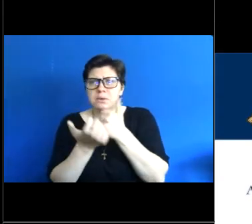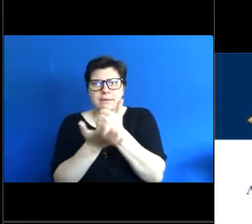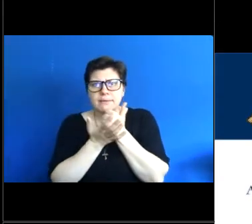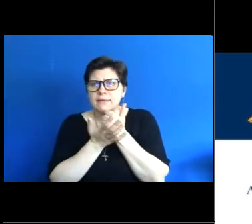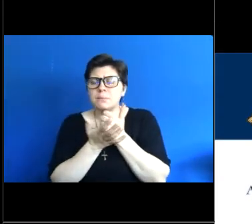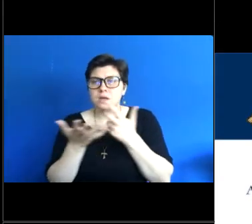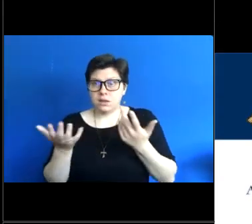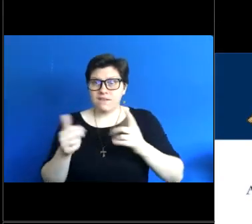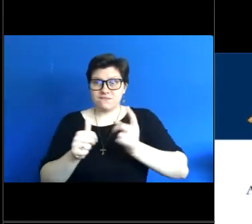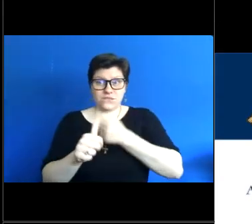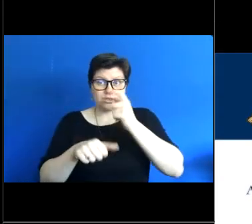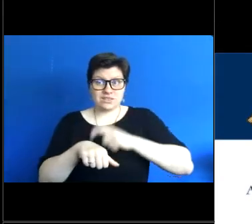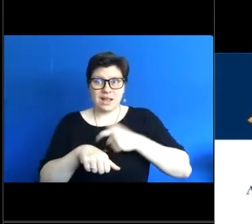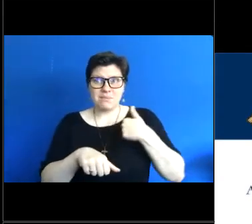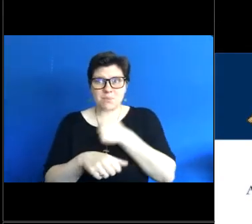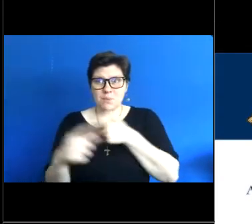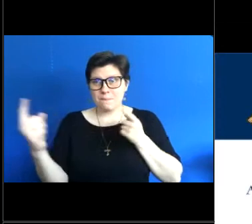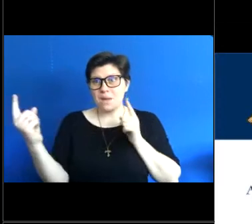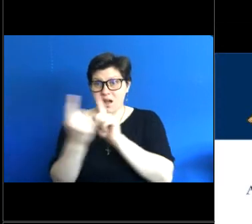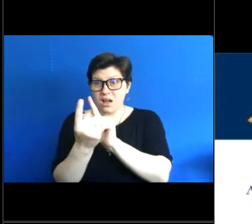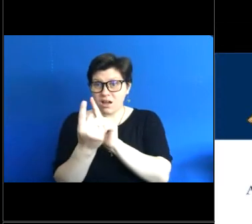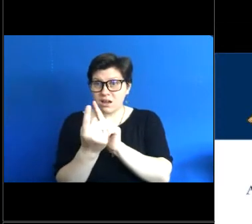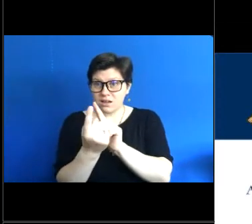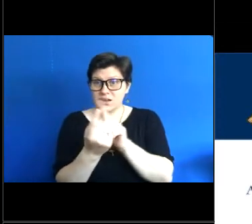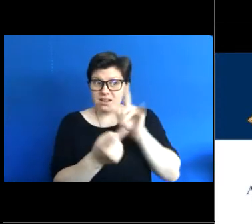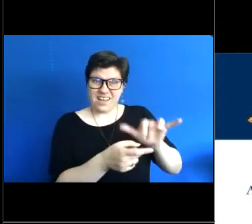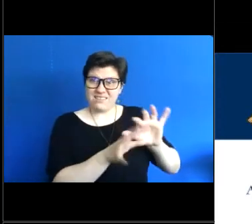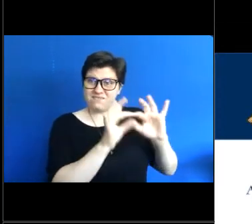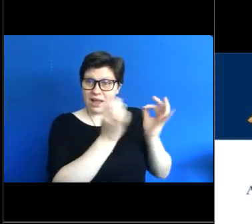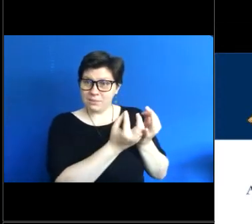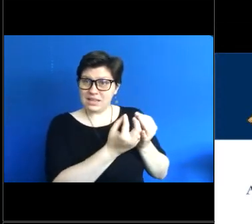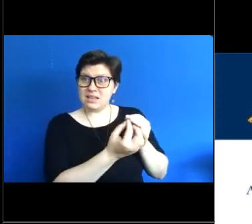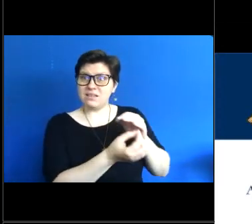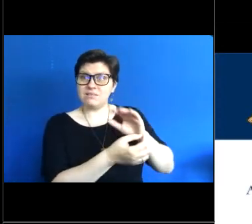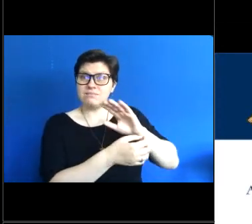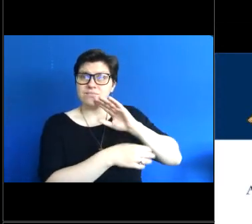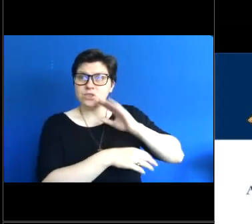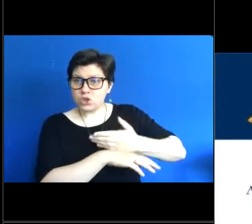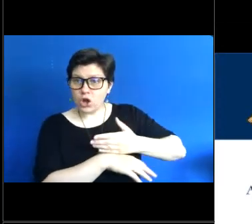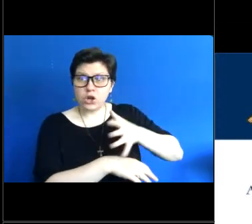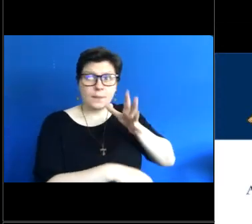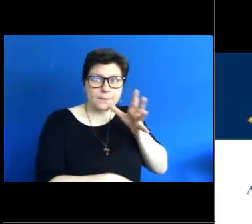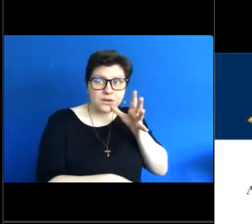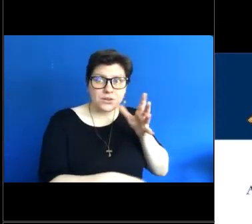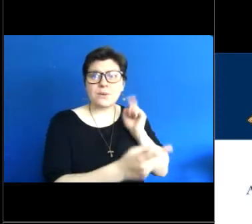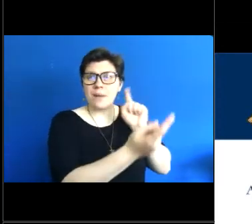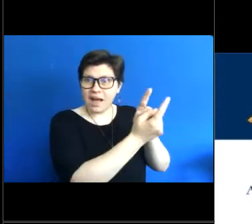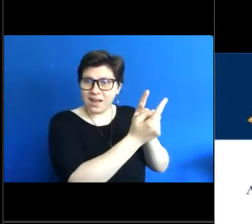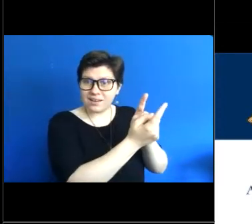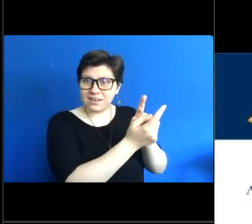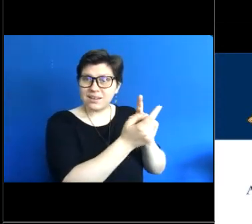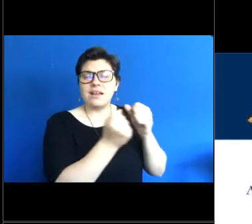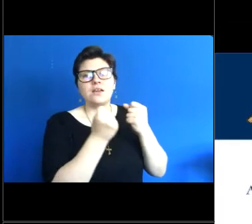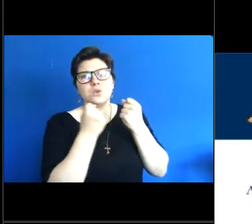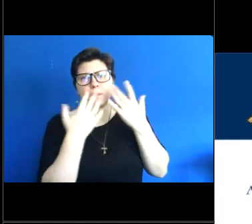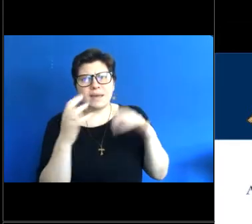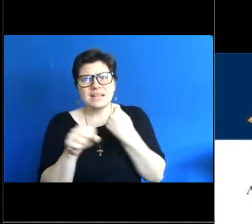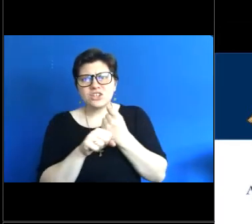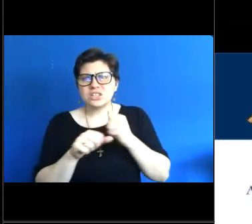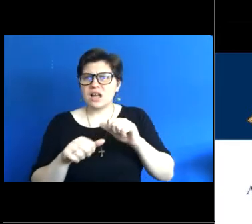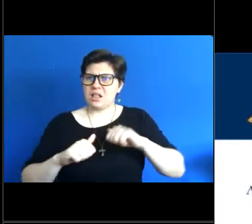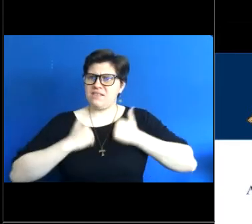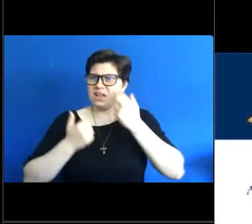the first time that we met her and her mother, so for many, many years, she's living in a Catholic